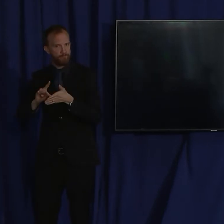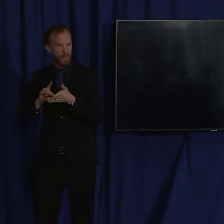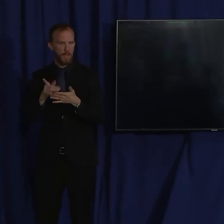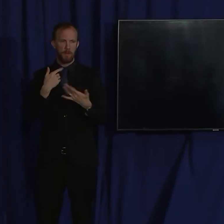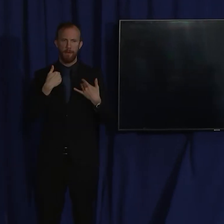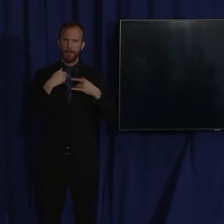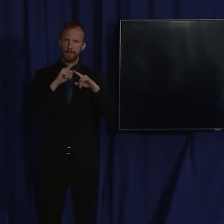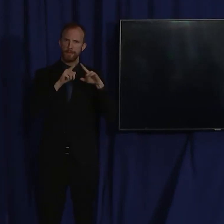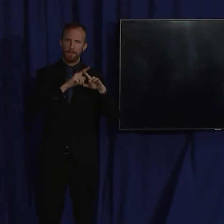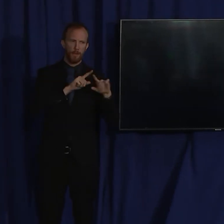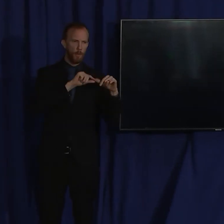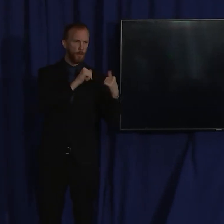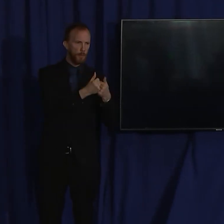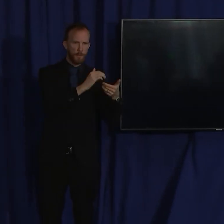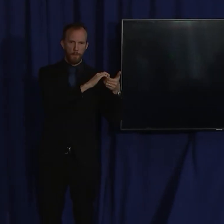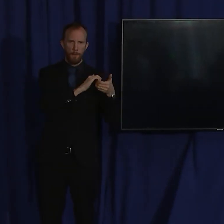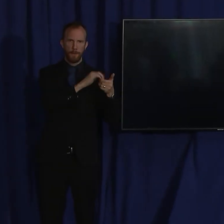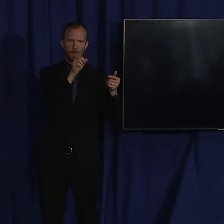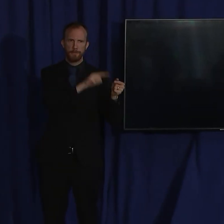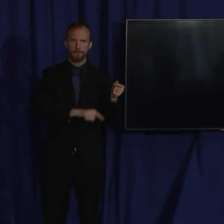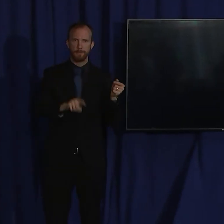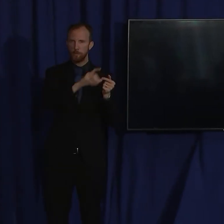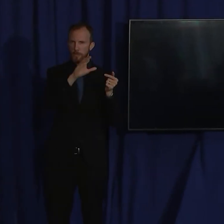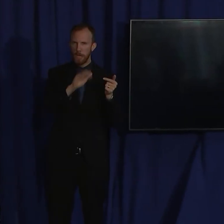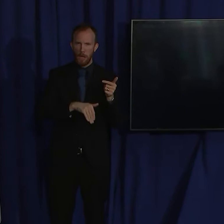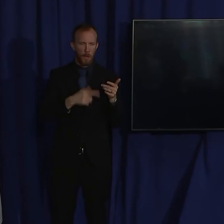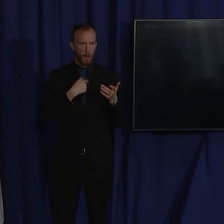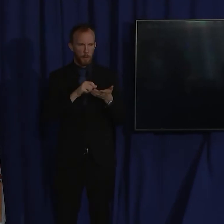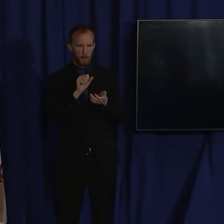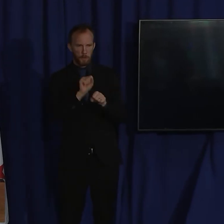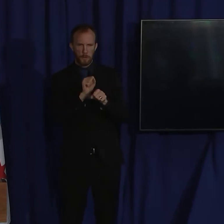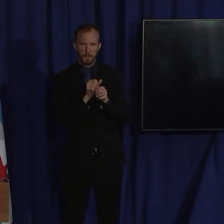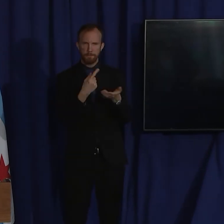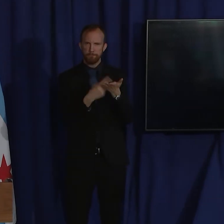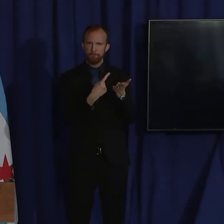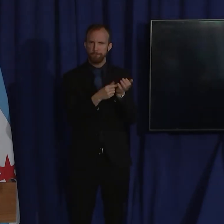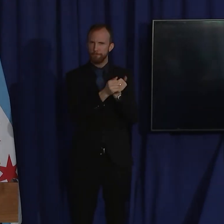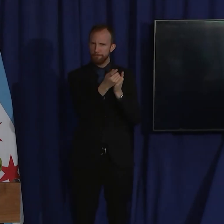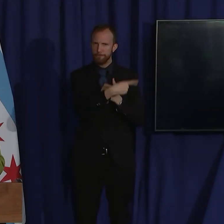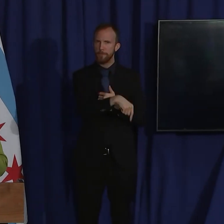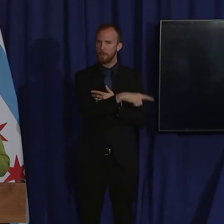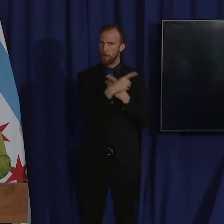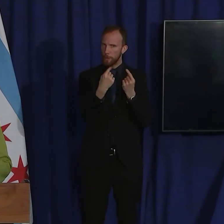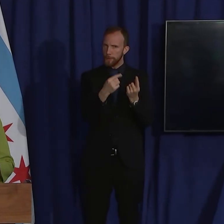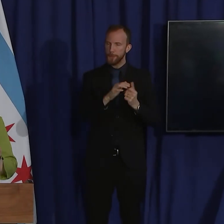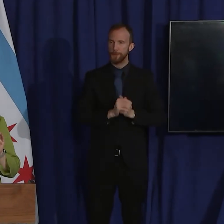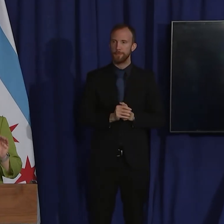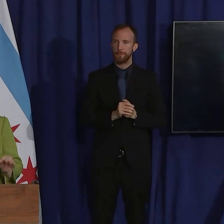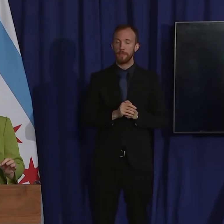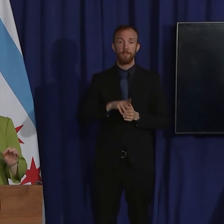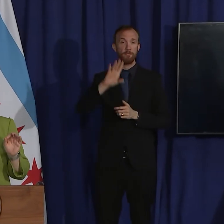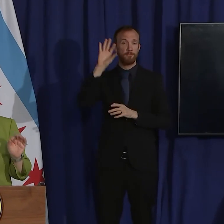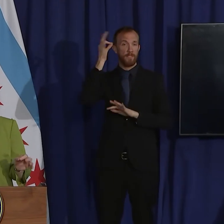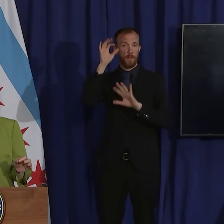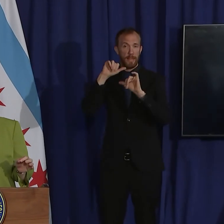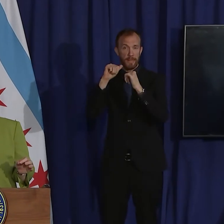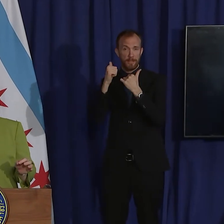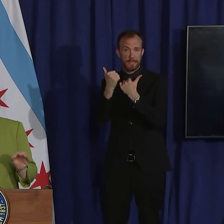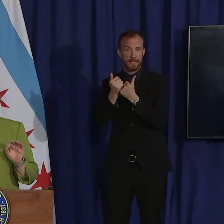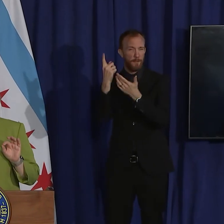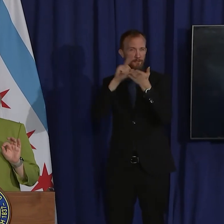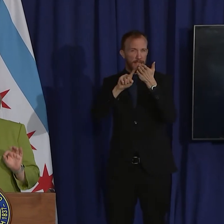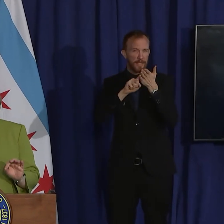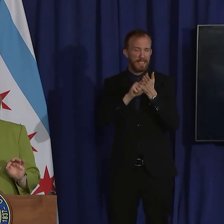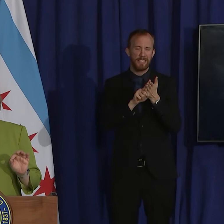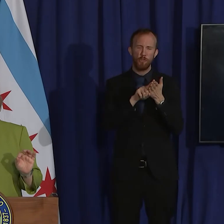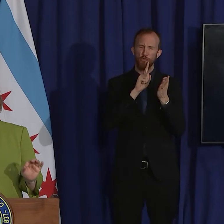determine how this impacts the city's vaccine operations. Federal agencies are investigating very rare reports